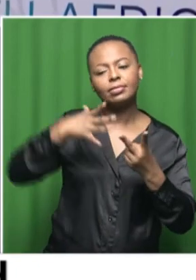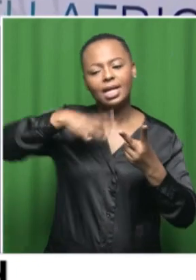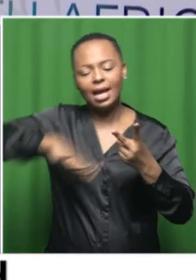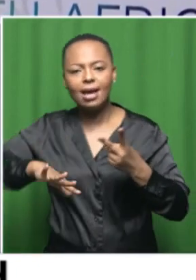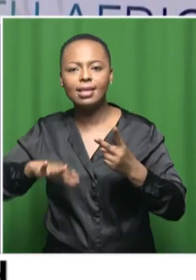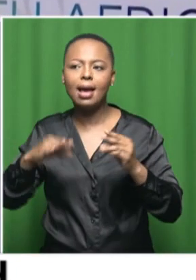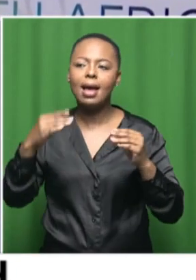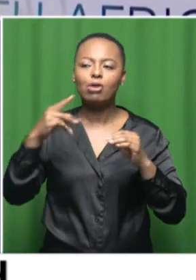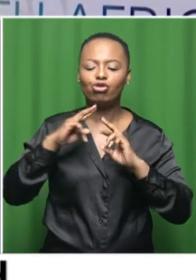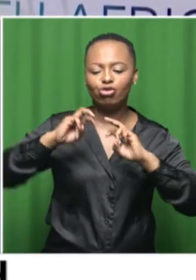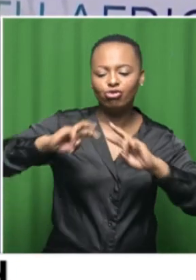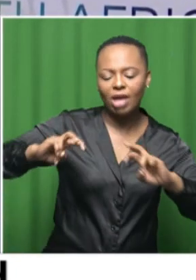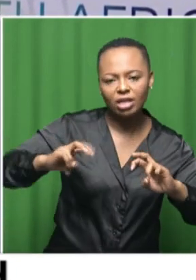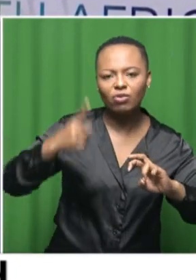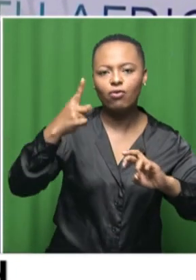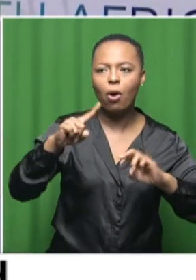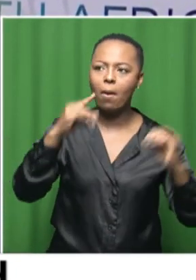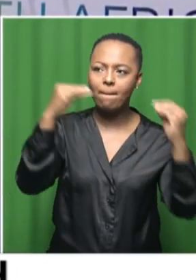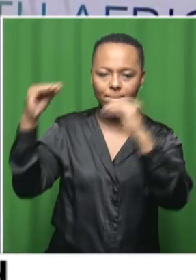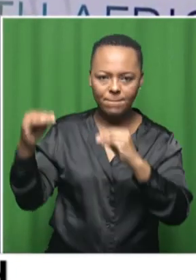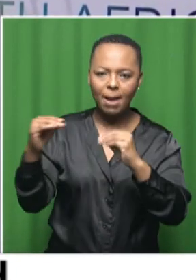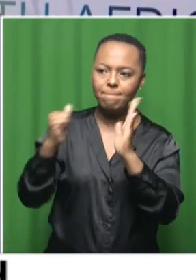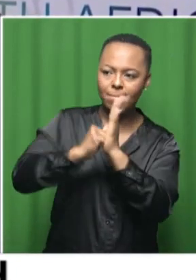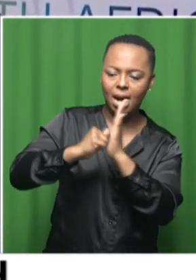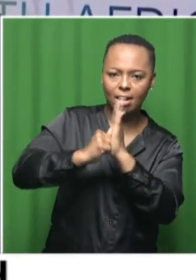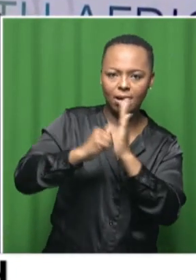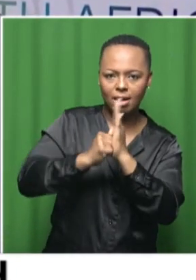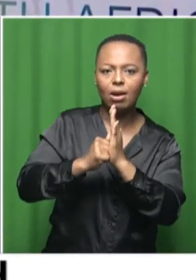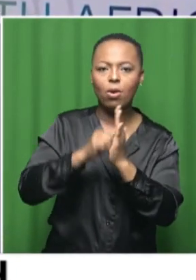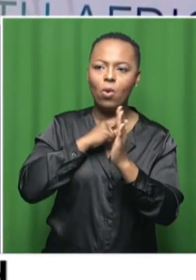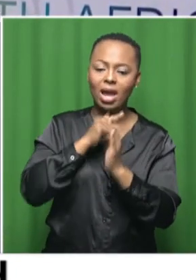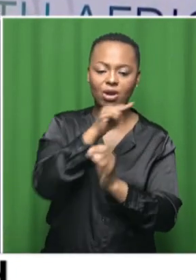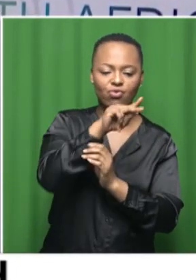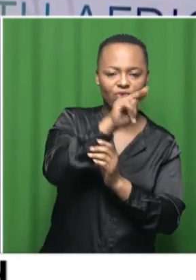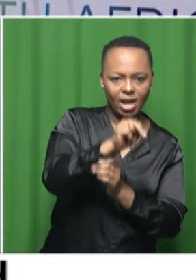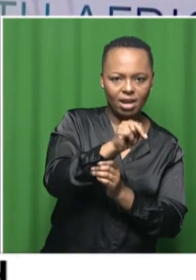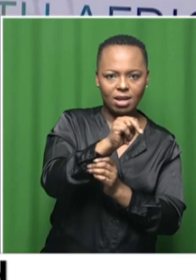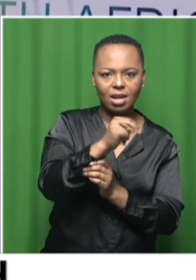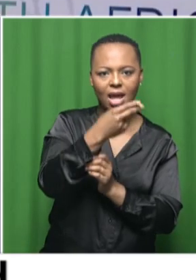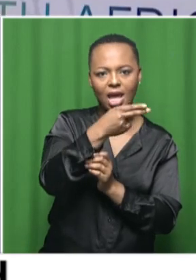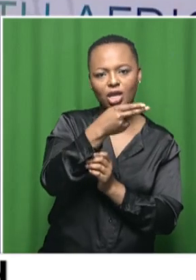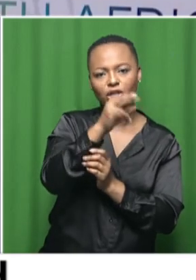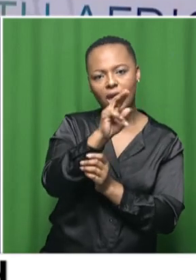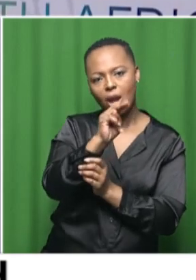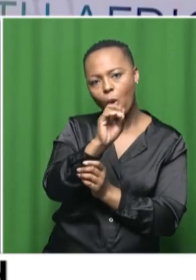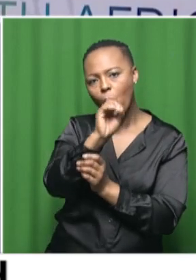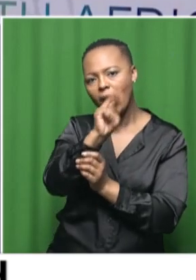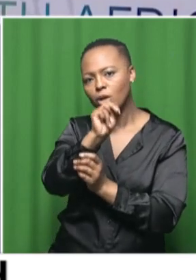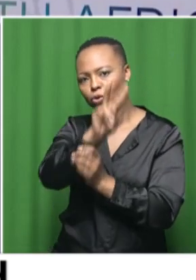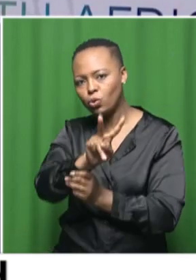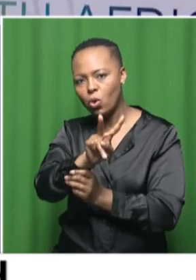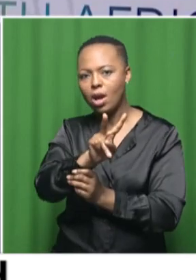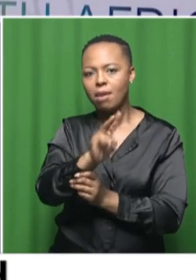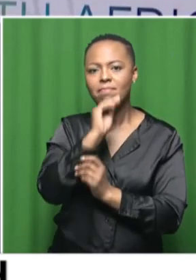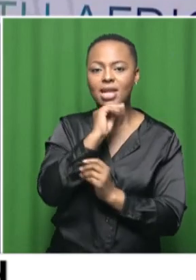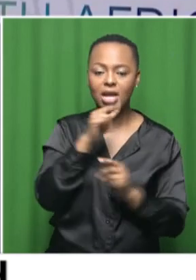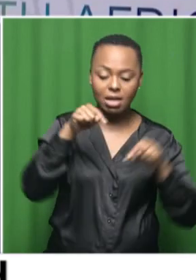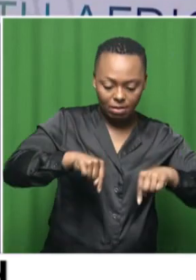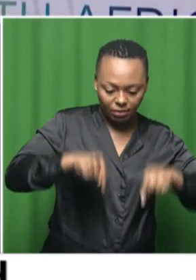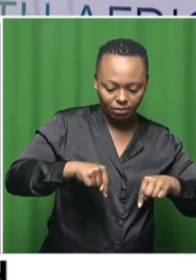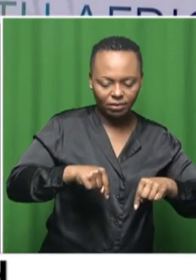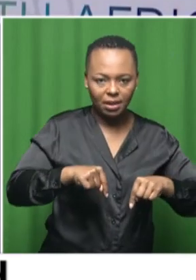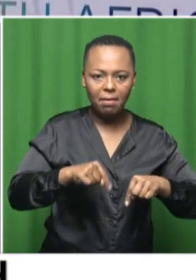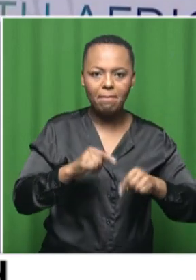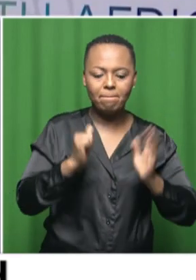produce green hydrogen at the volumes that we anticipate, the domestic market is not sufficient to generate the